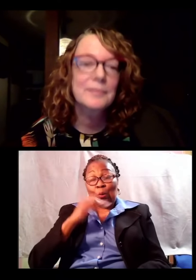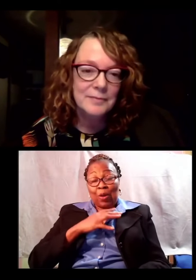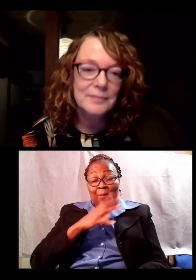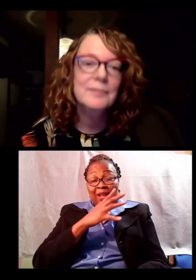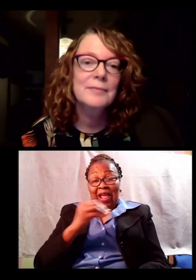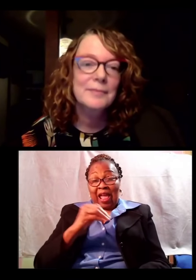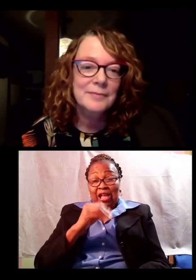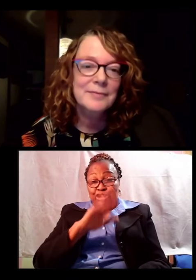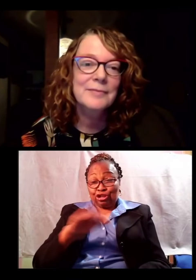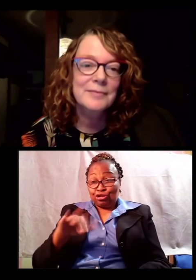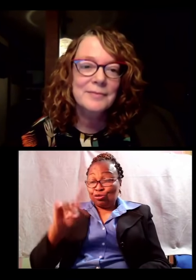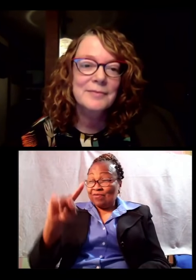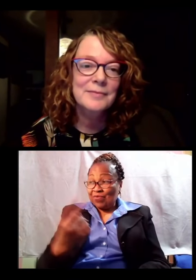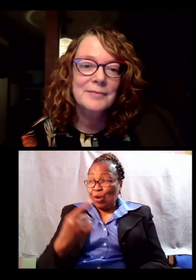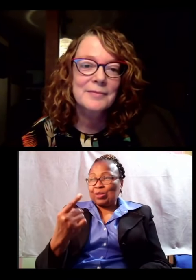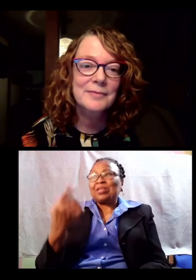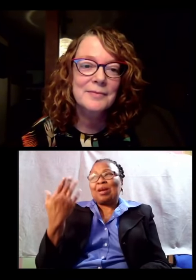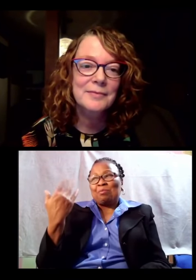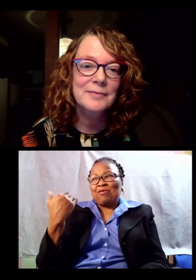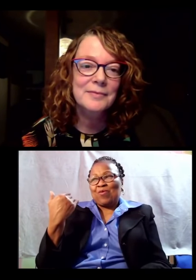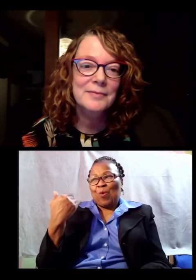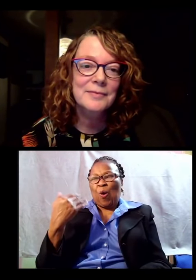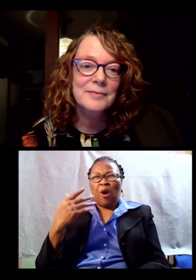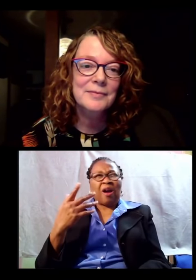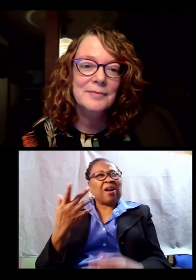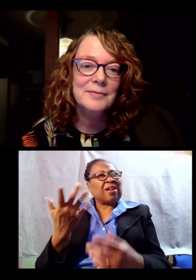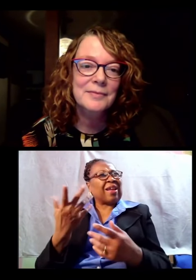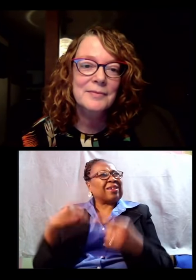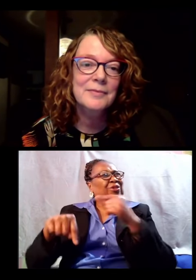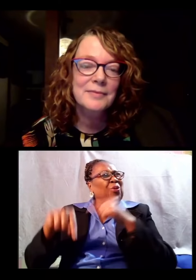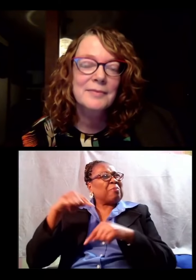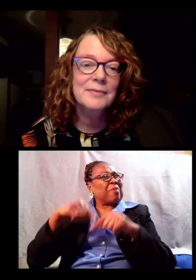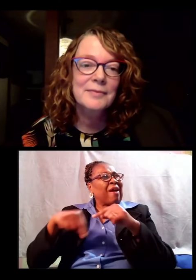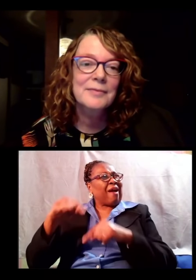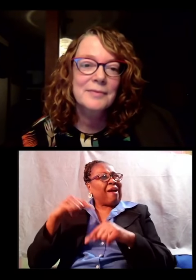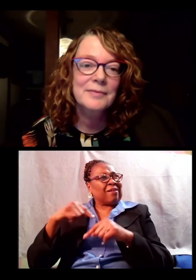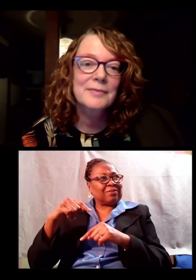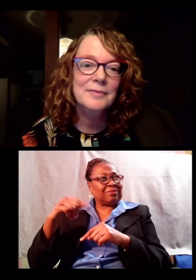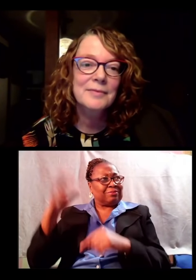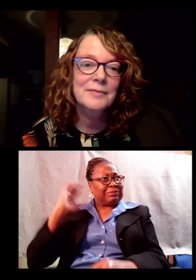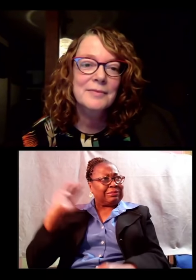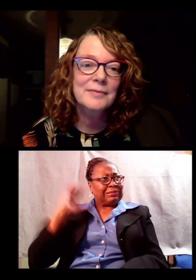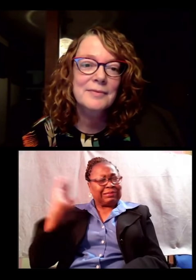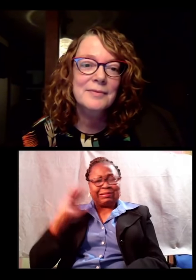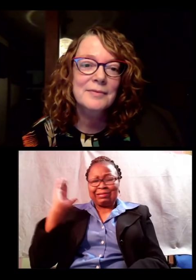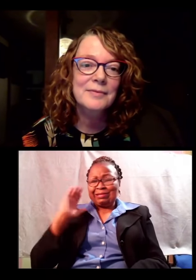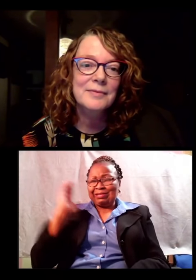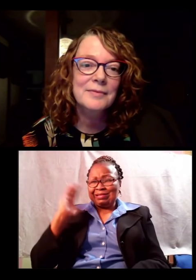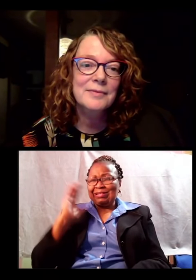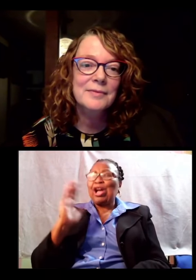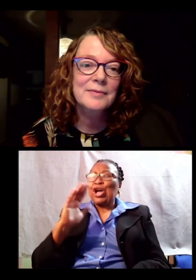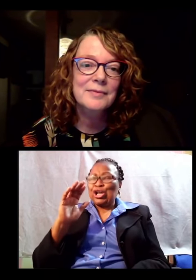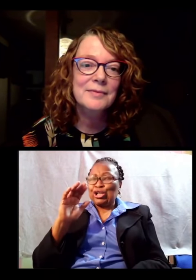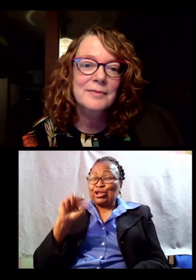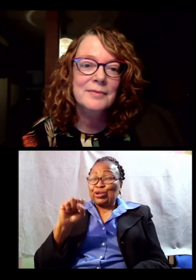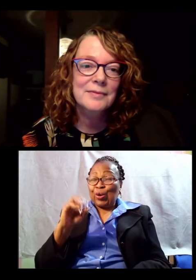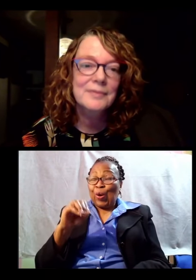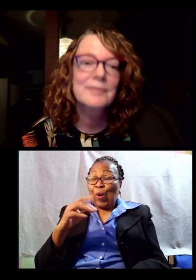first before, and going back some time into the past. So they've been there since